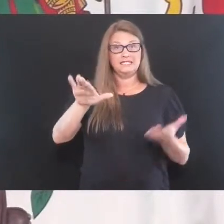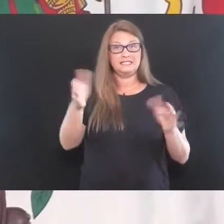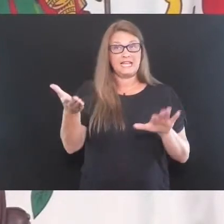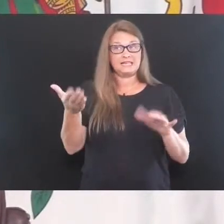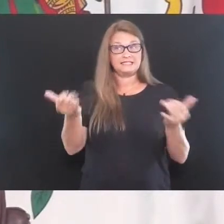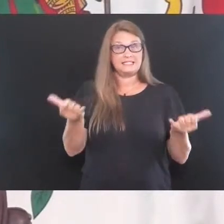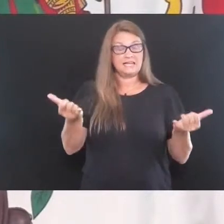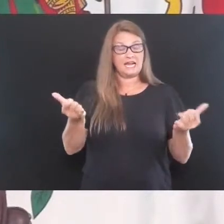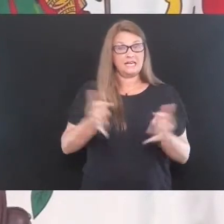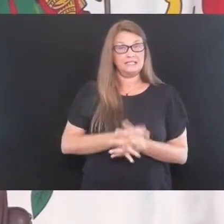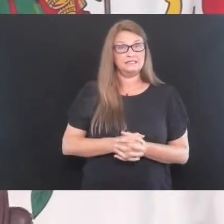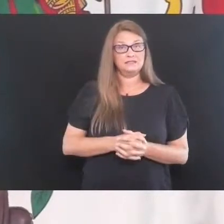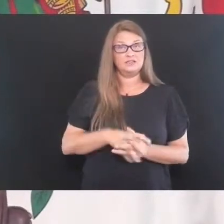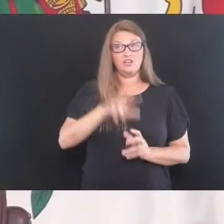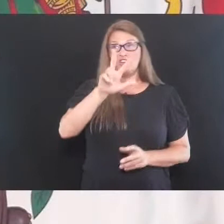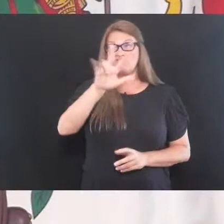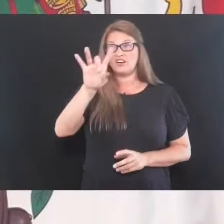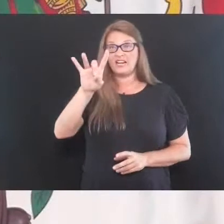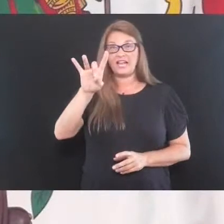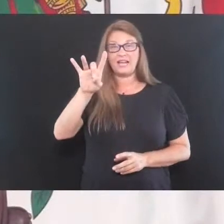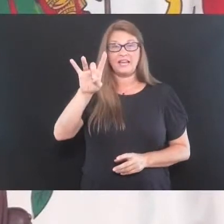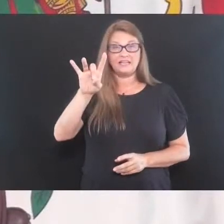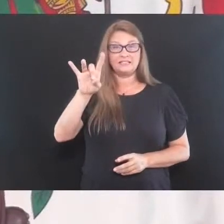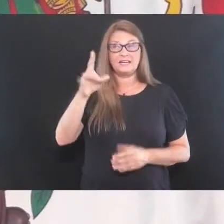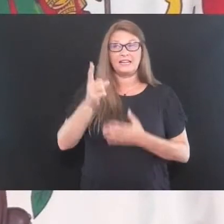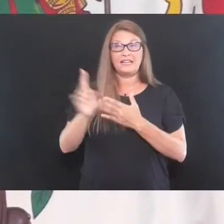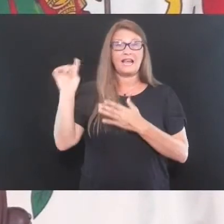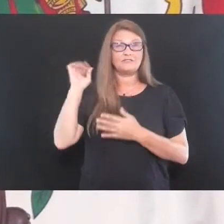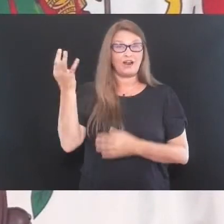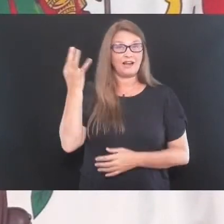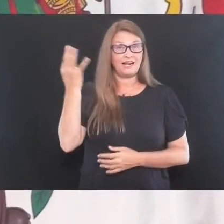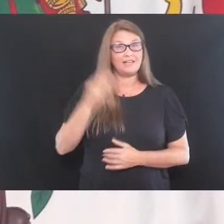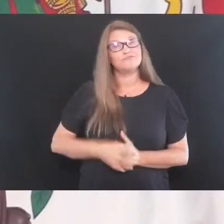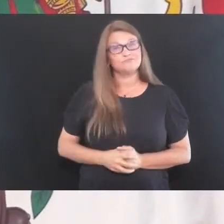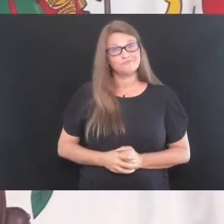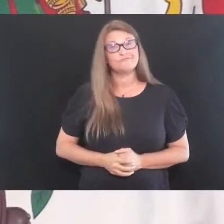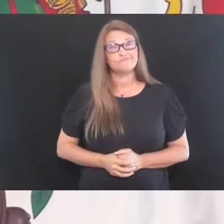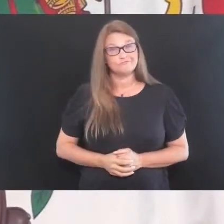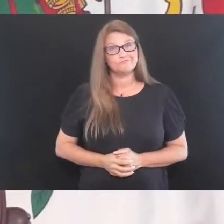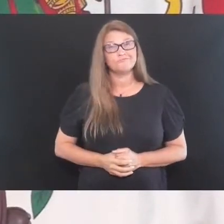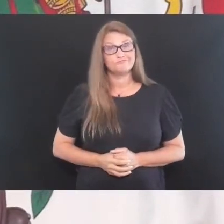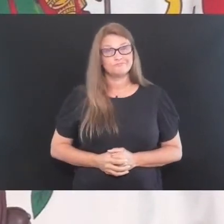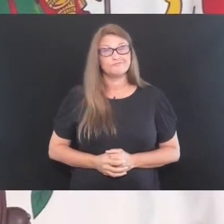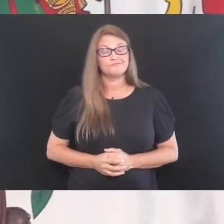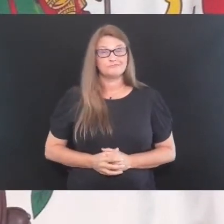read to you today. 38 deaths I read to you last Friday.